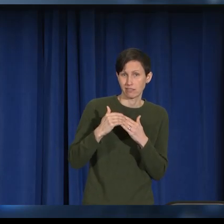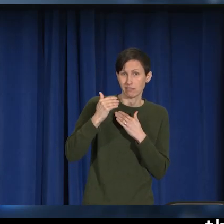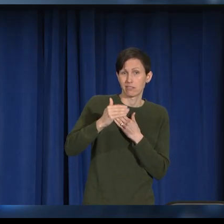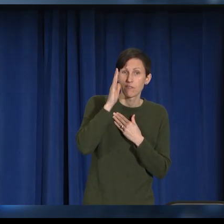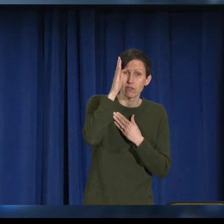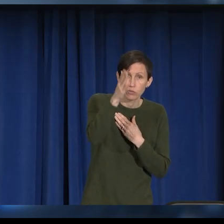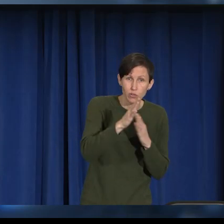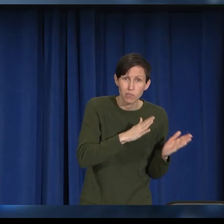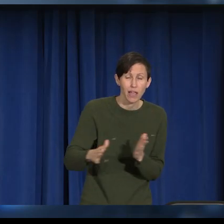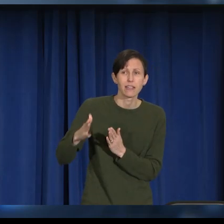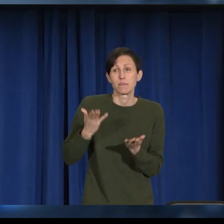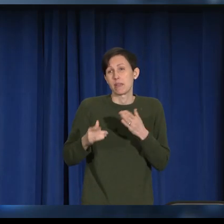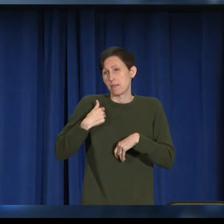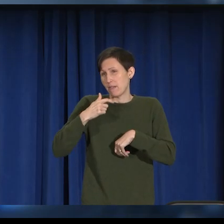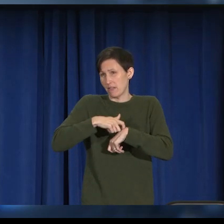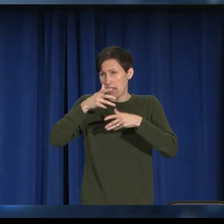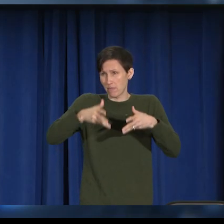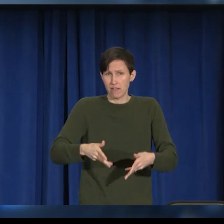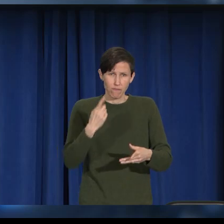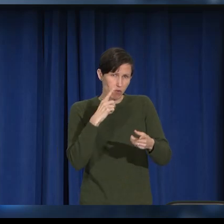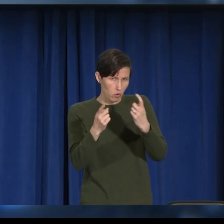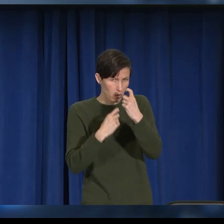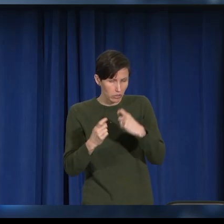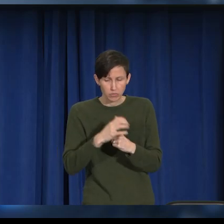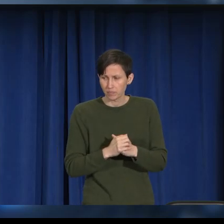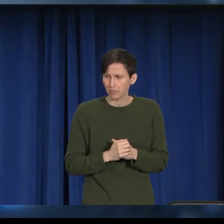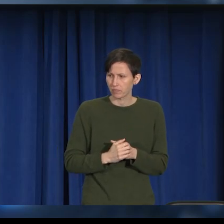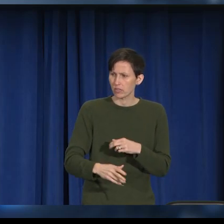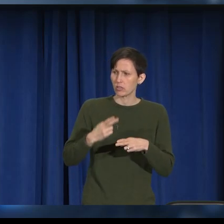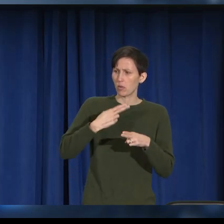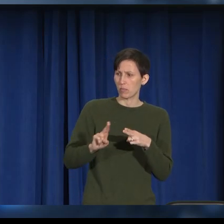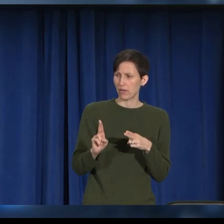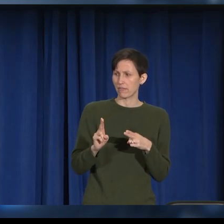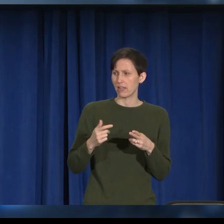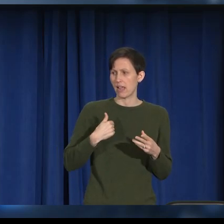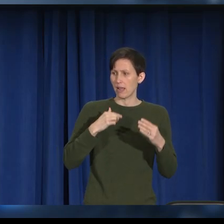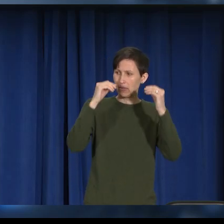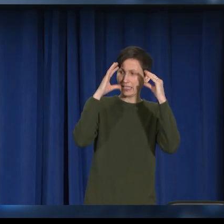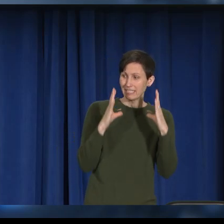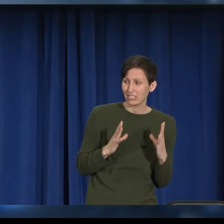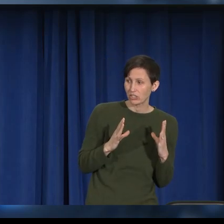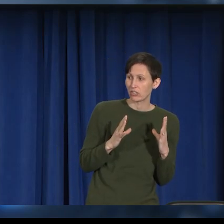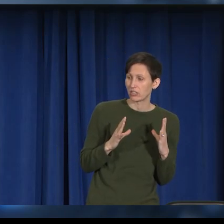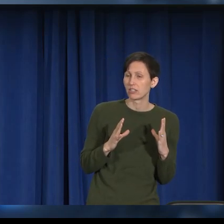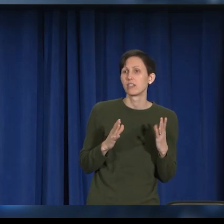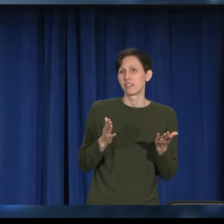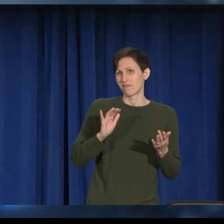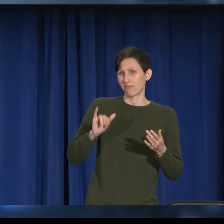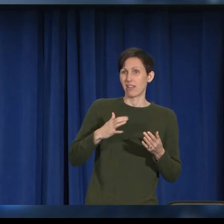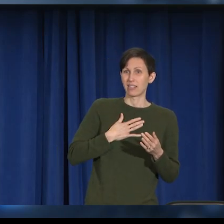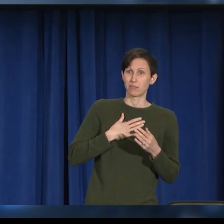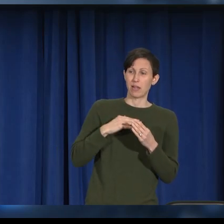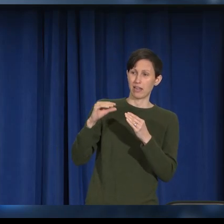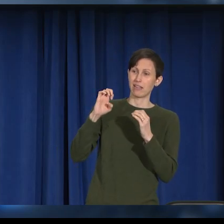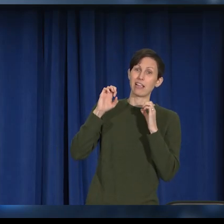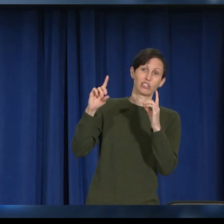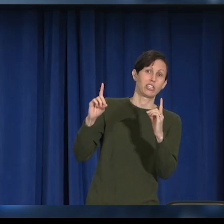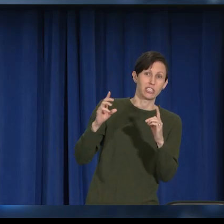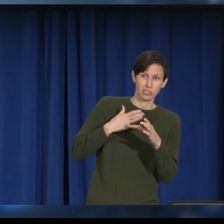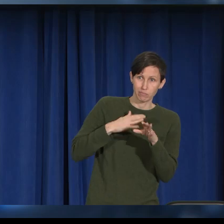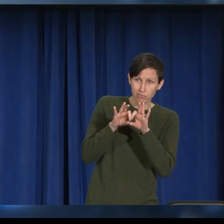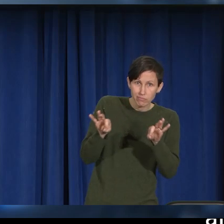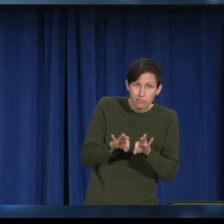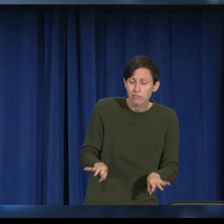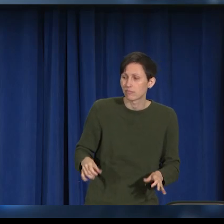questions at the end. Just very briefly, I'm a teacher, as Chris introduced, by training.